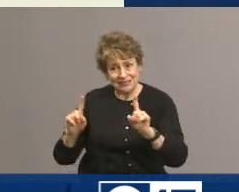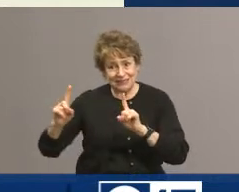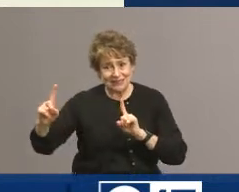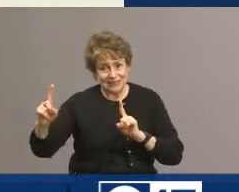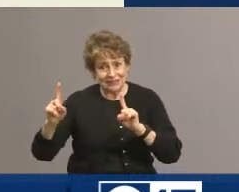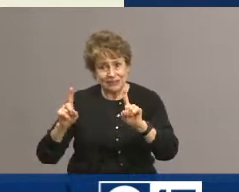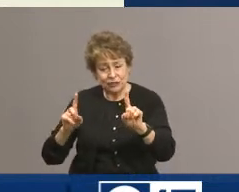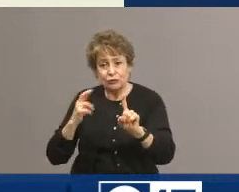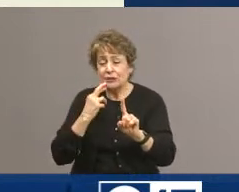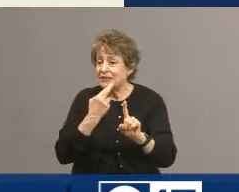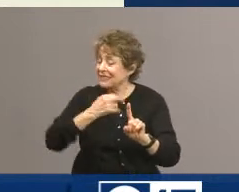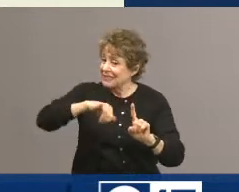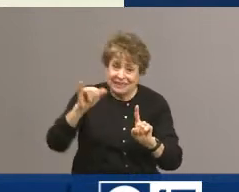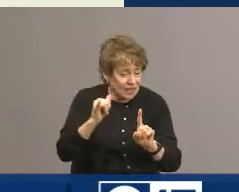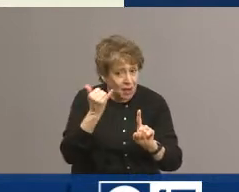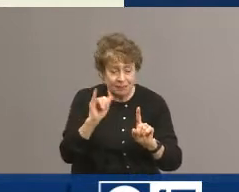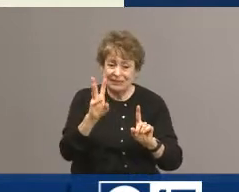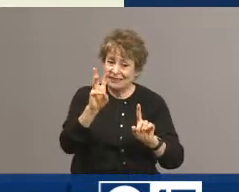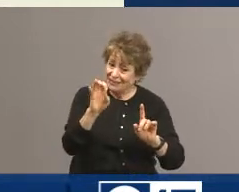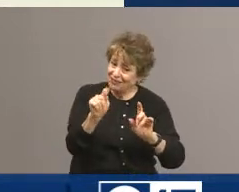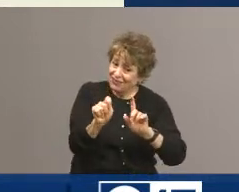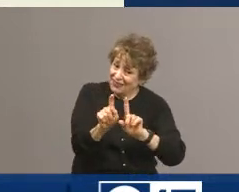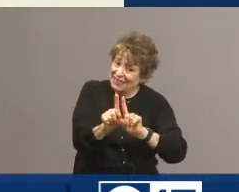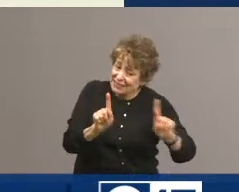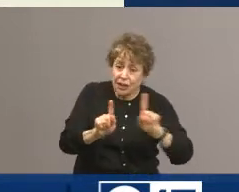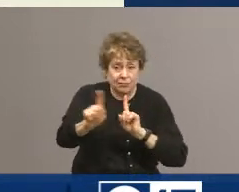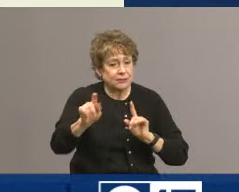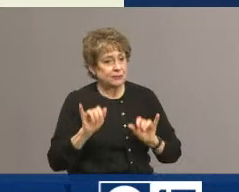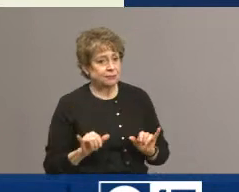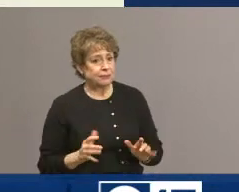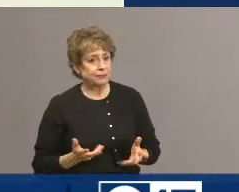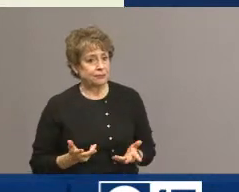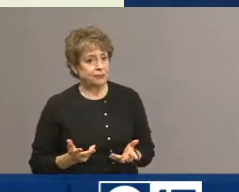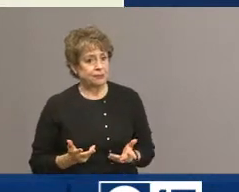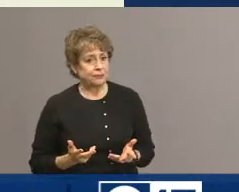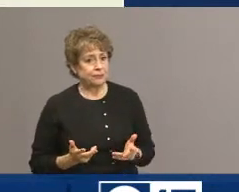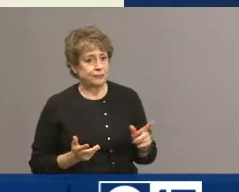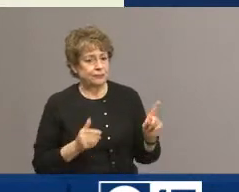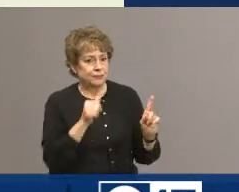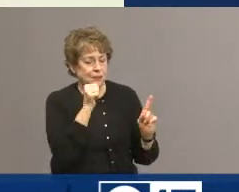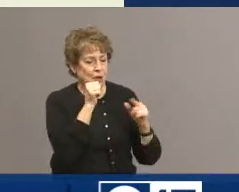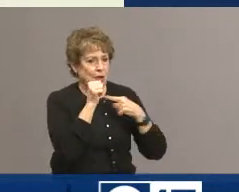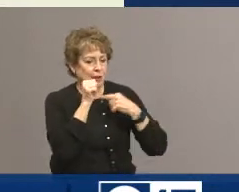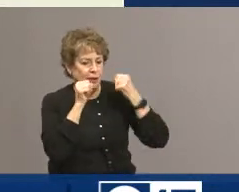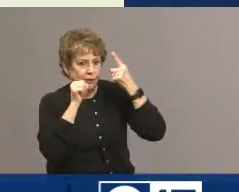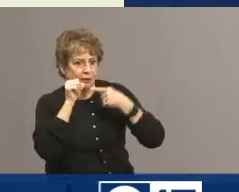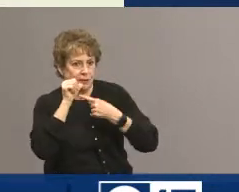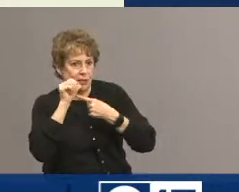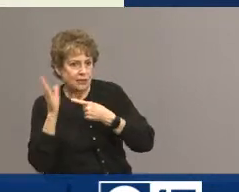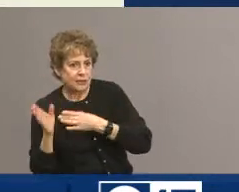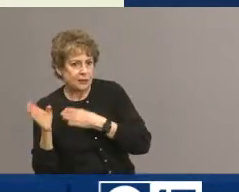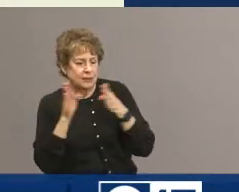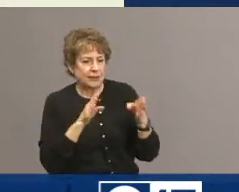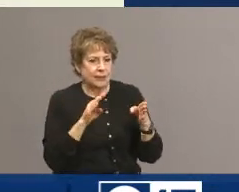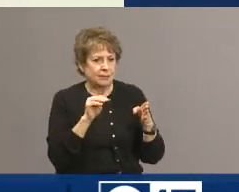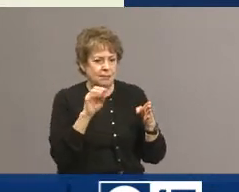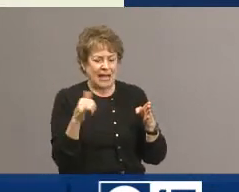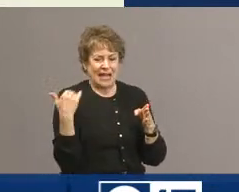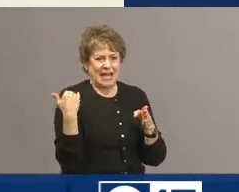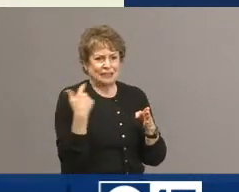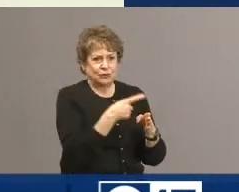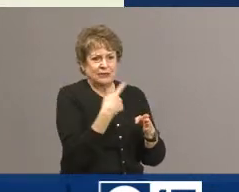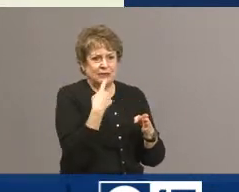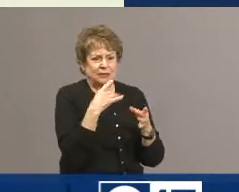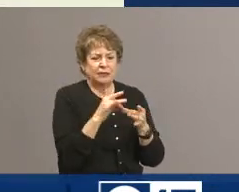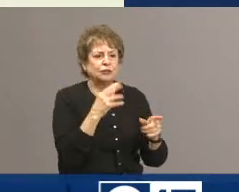to bars. We were here in May when you said restaurants, not bars, and then your DLLC said, well, if you got